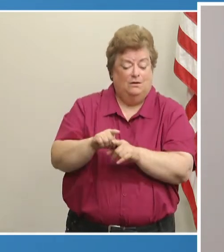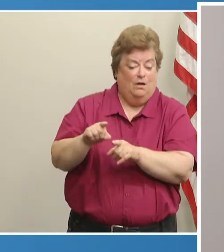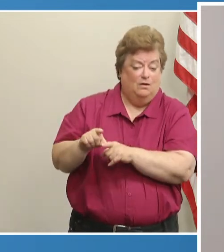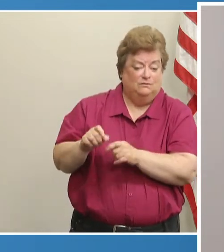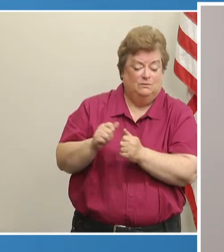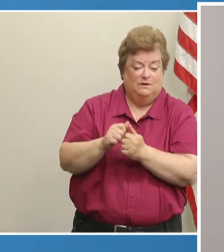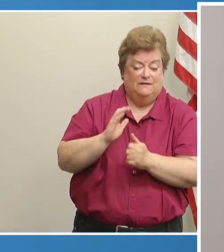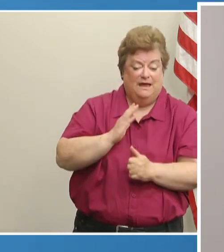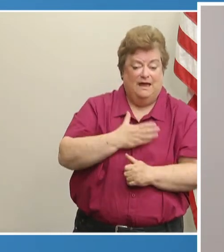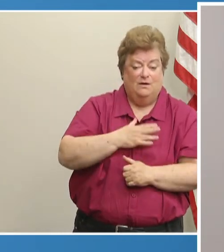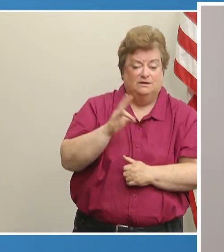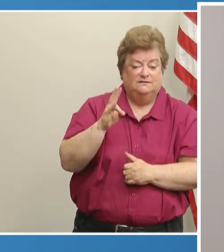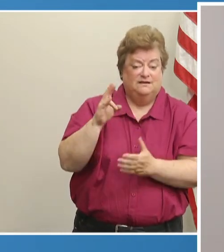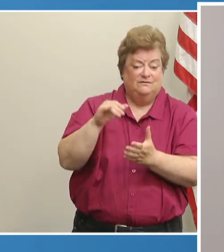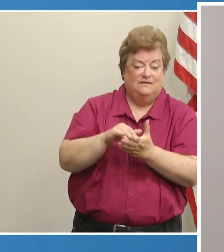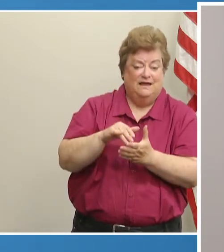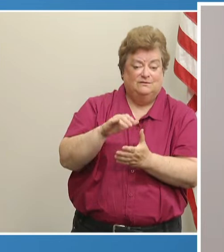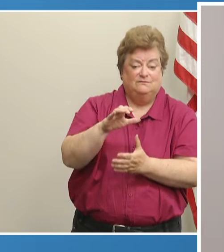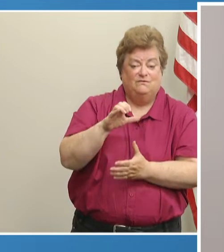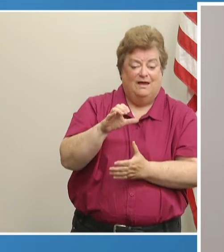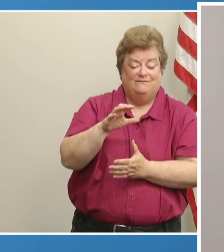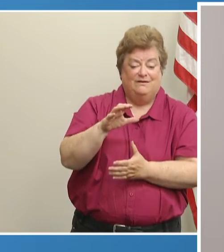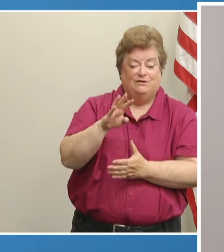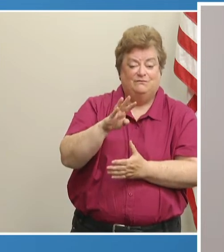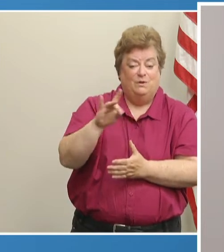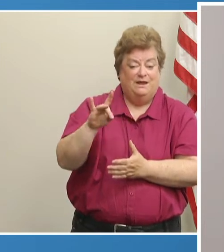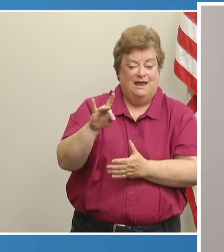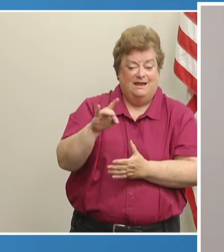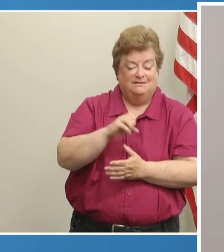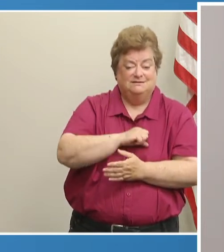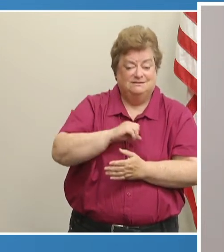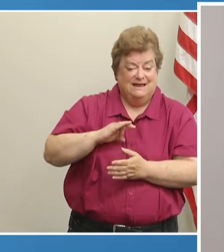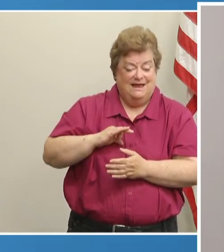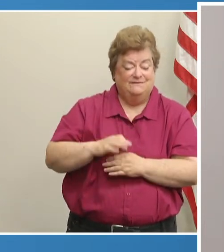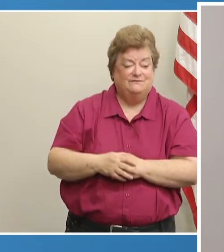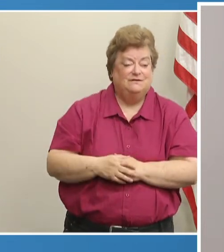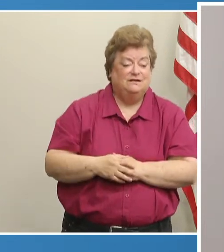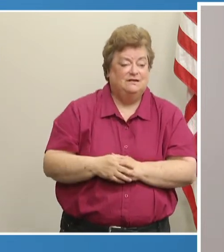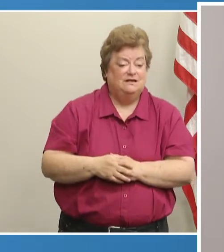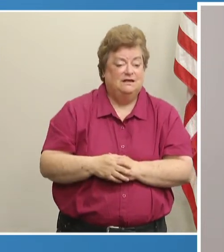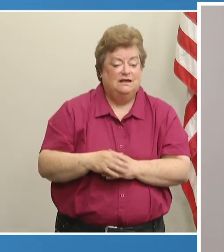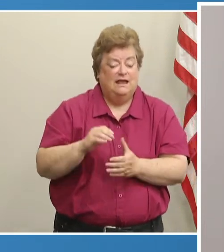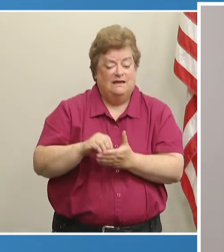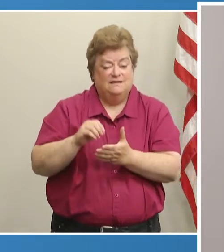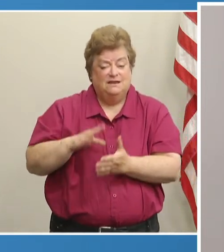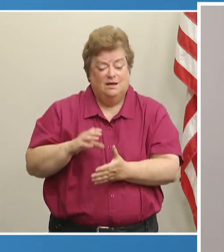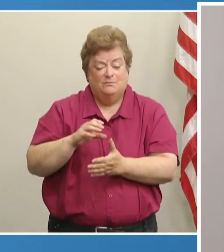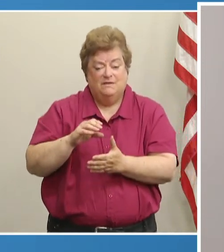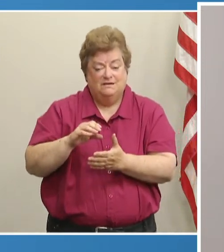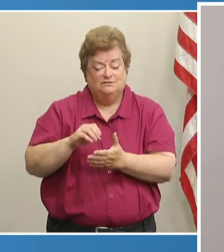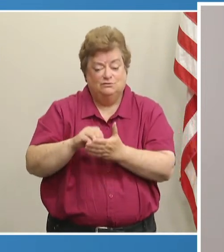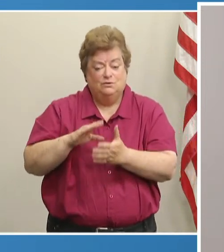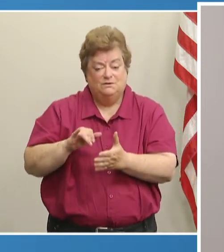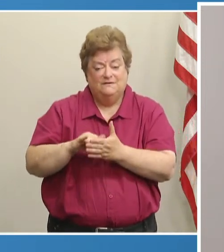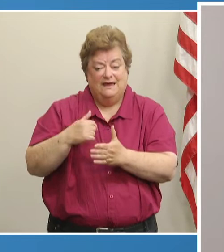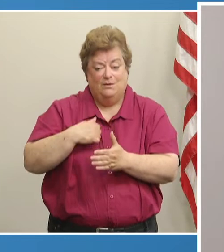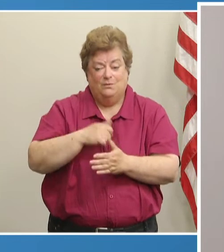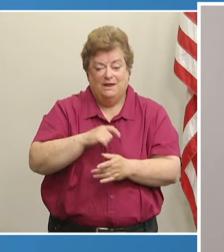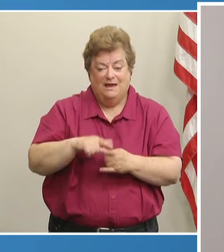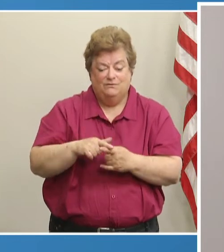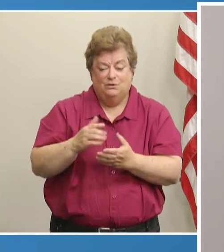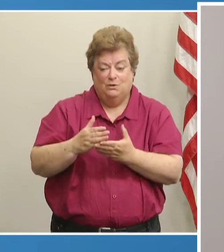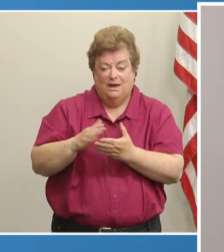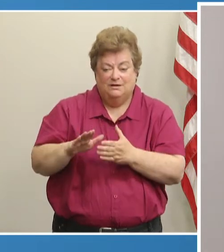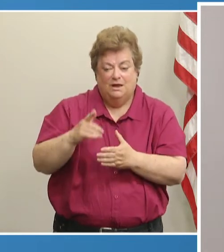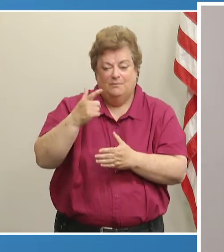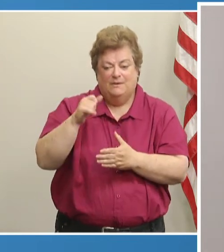to 77,500 employees. And the number of students that we have to exclude because of close contacts has begun to